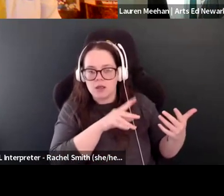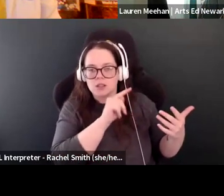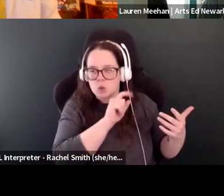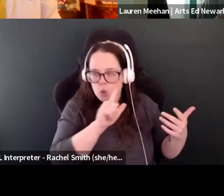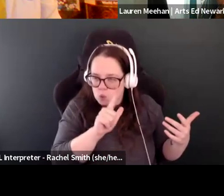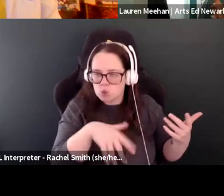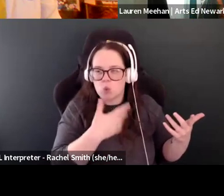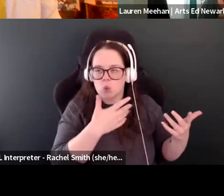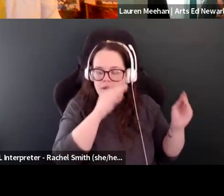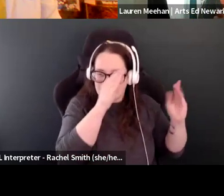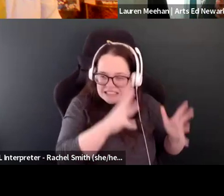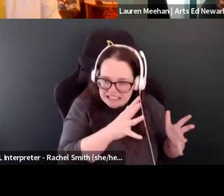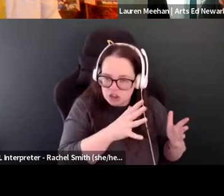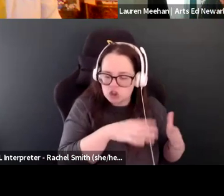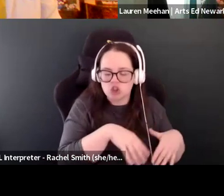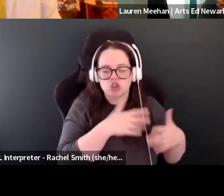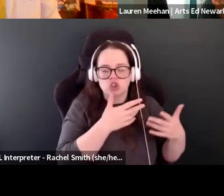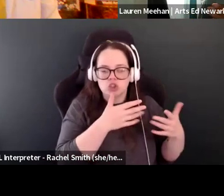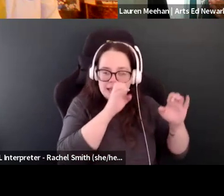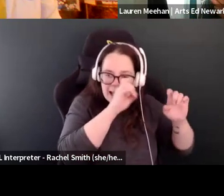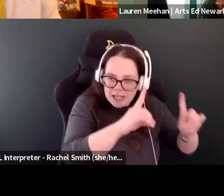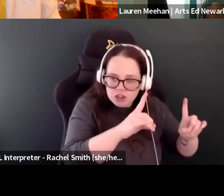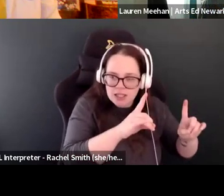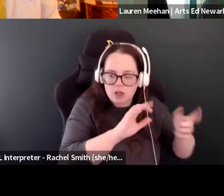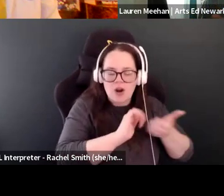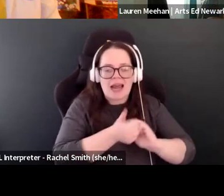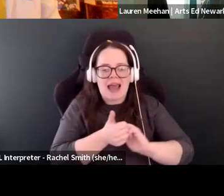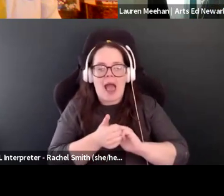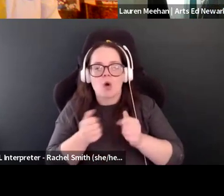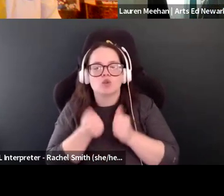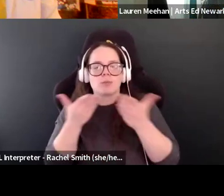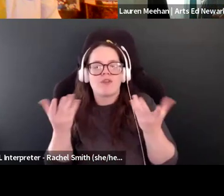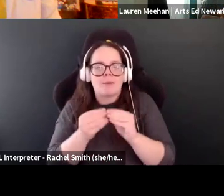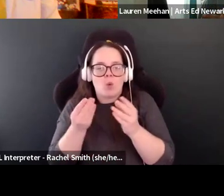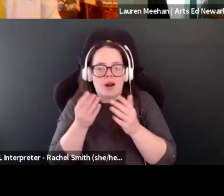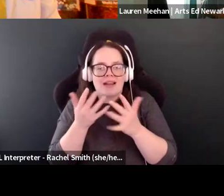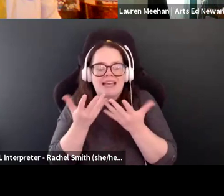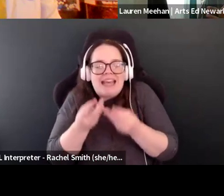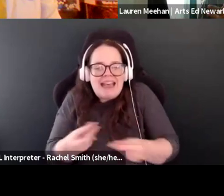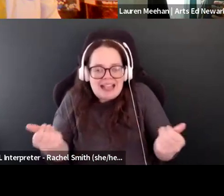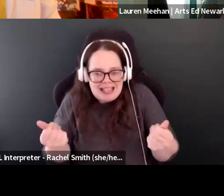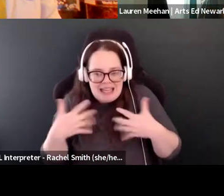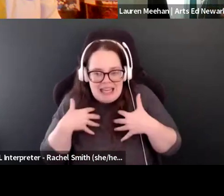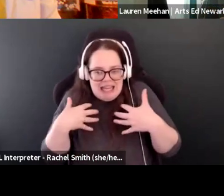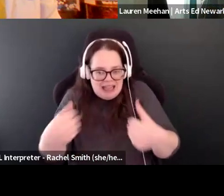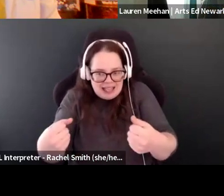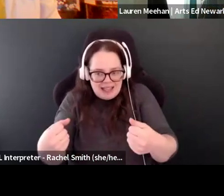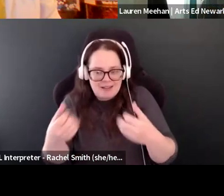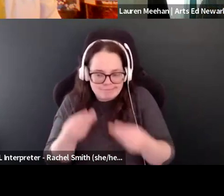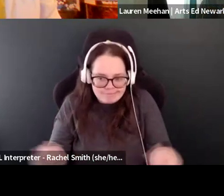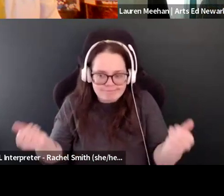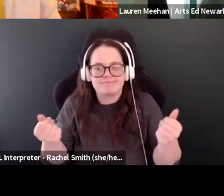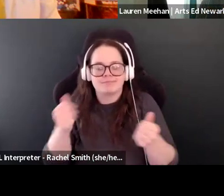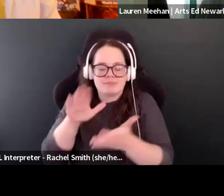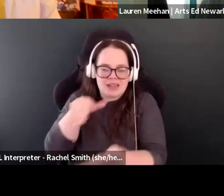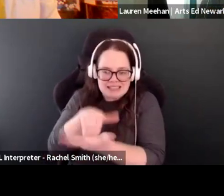educator, to provide more healing-centered spaces for young people. And we started this work, ironically,